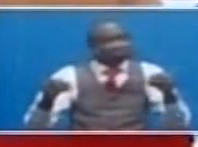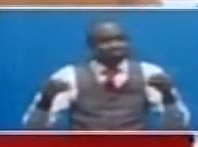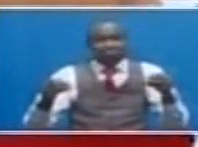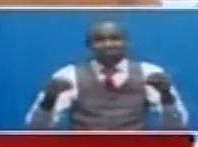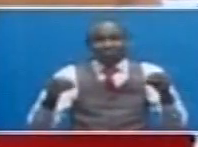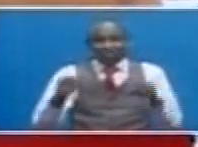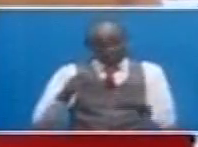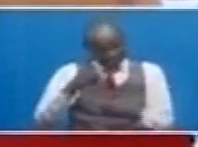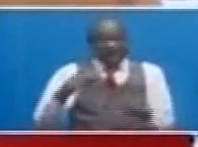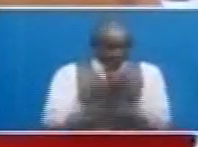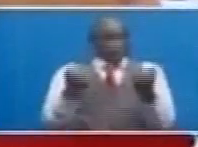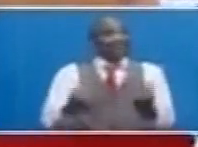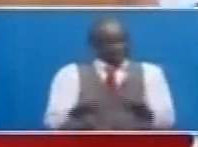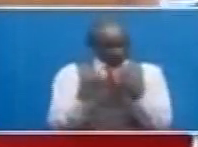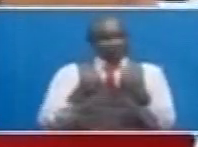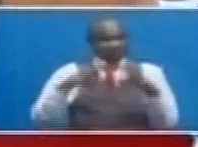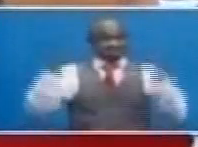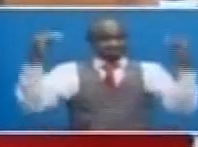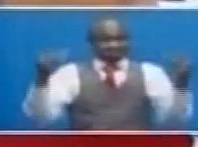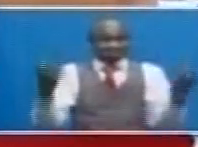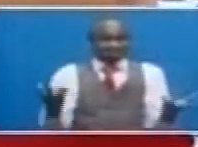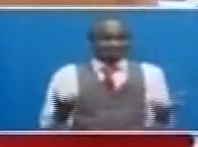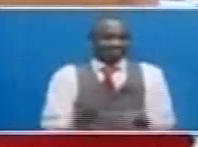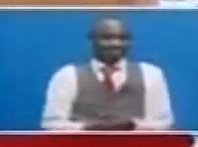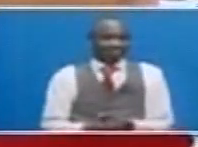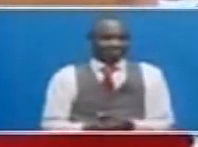They still do, is that what someone said?